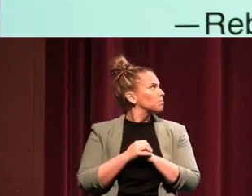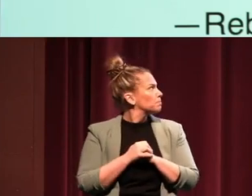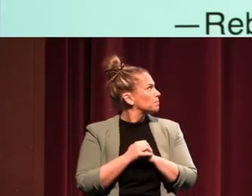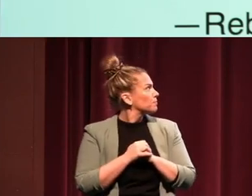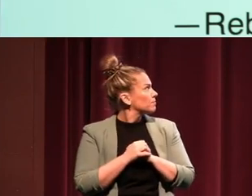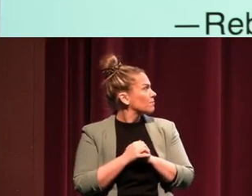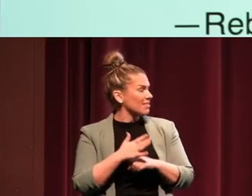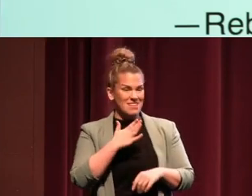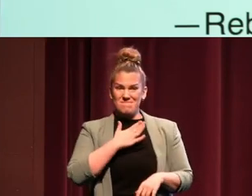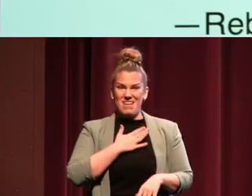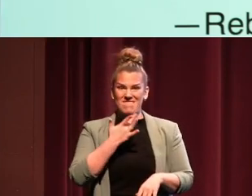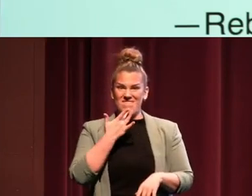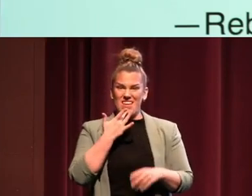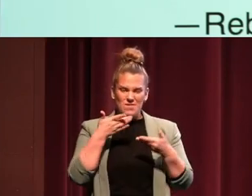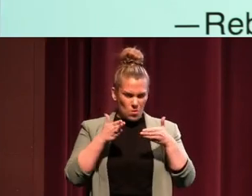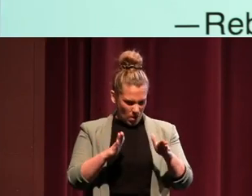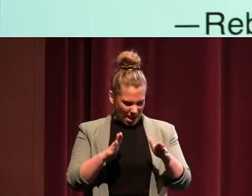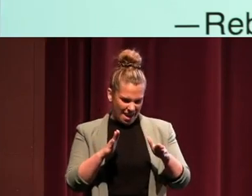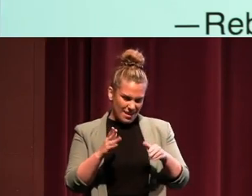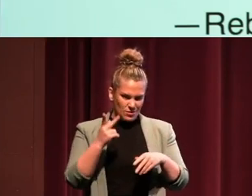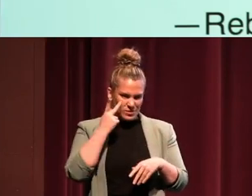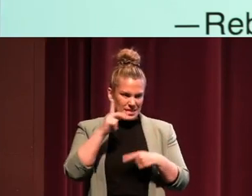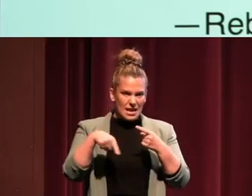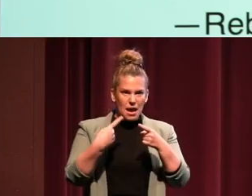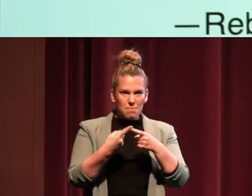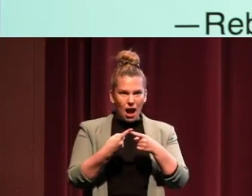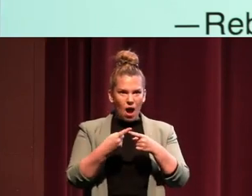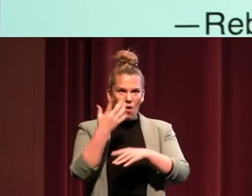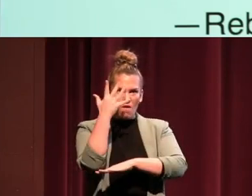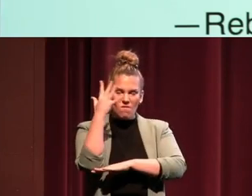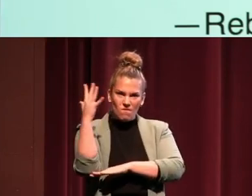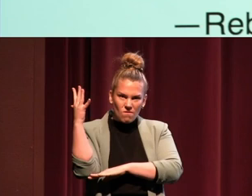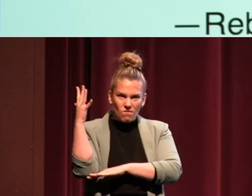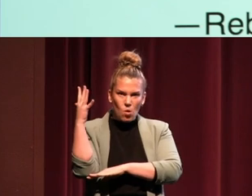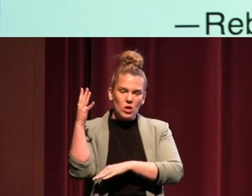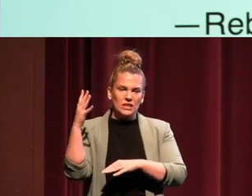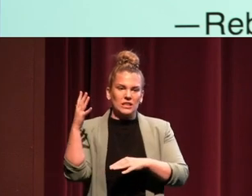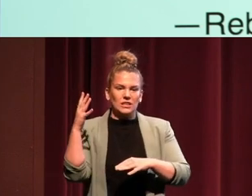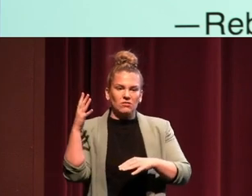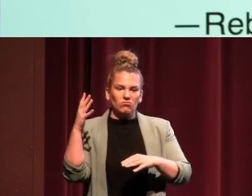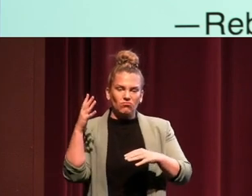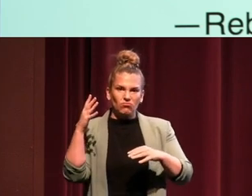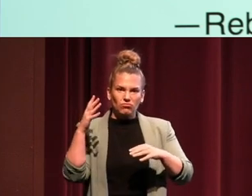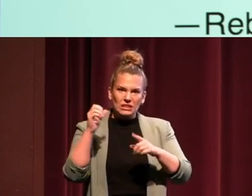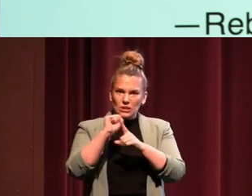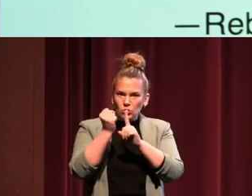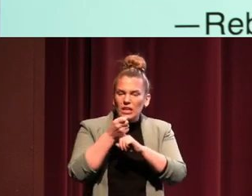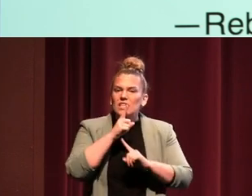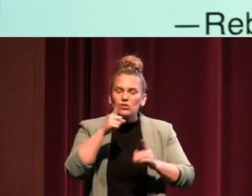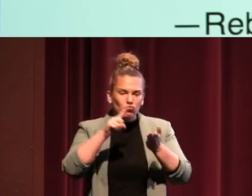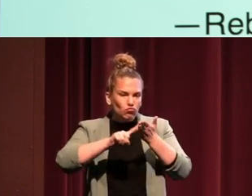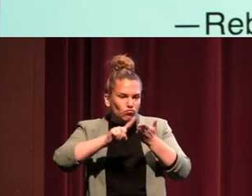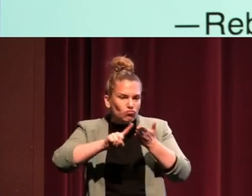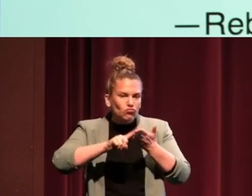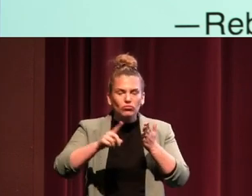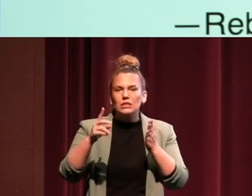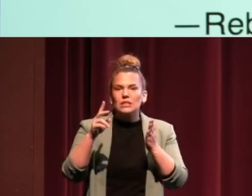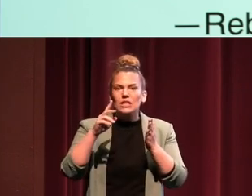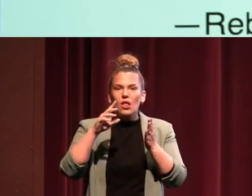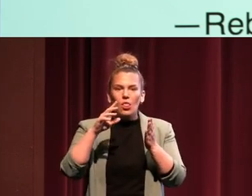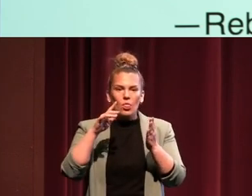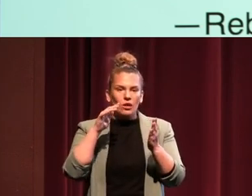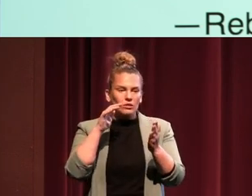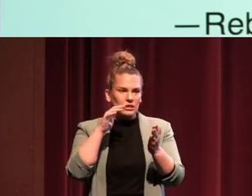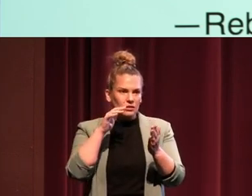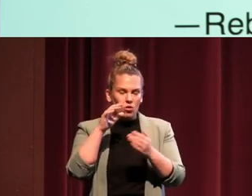My favorite way to learn about historical forest conditions is to read settlers' journals, and by far my favorite pioneer journal is